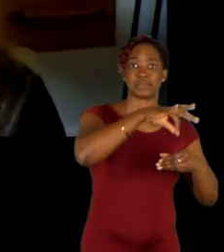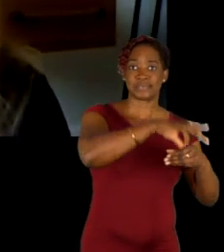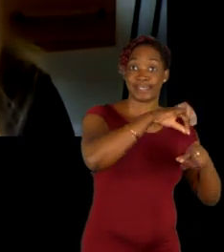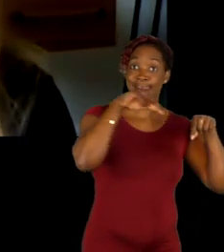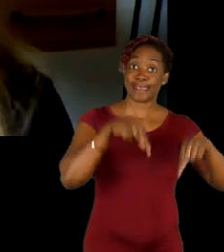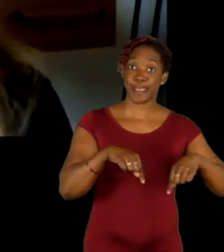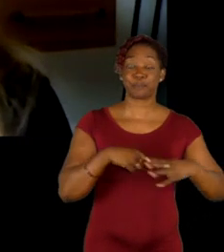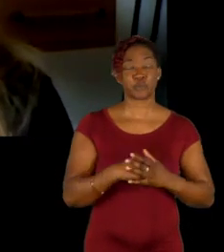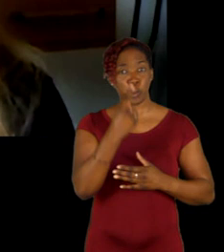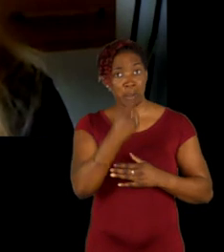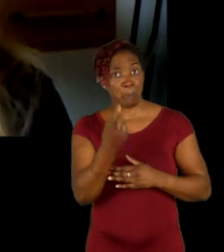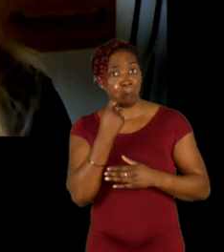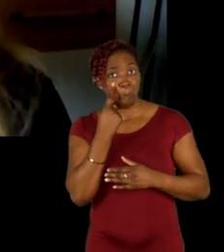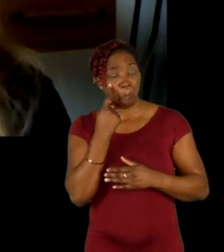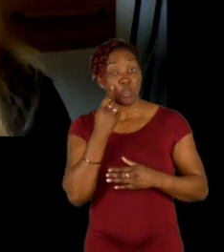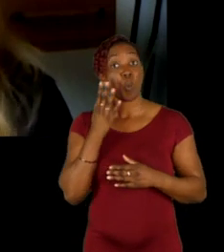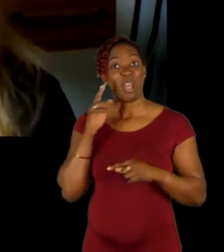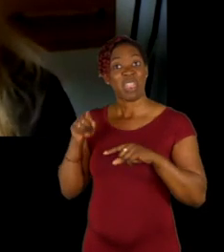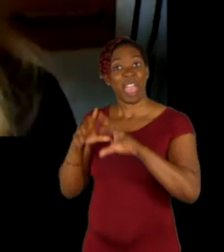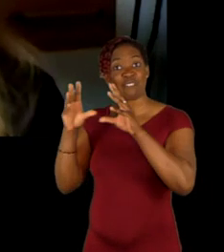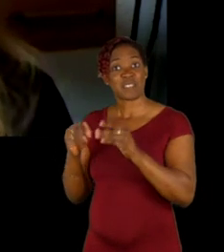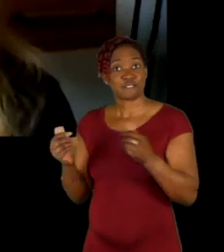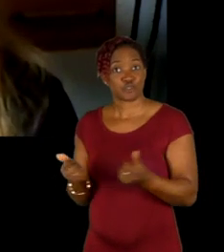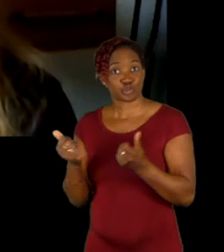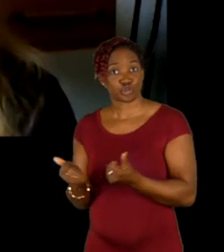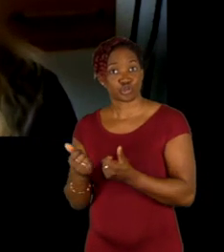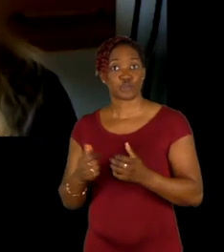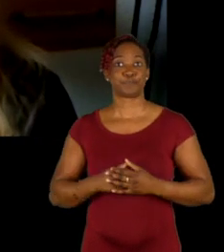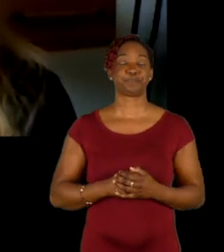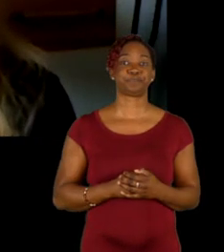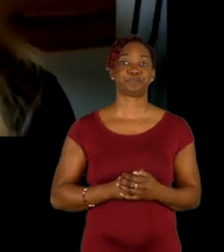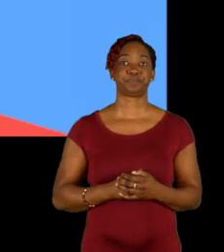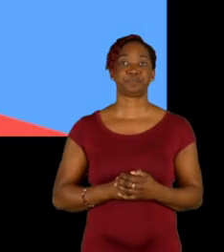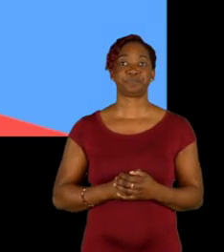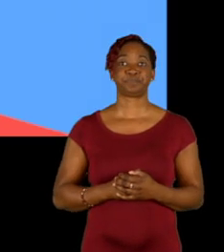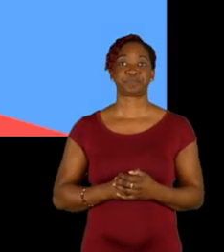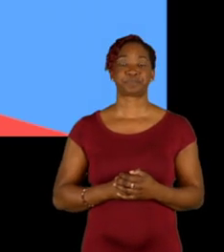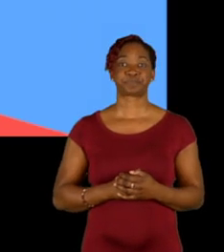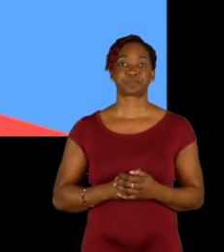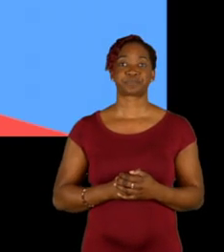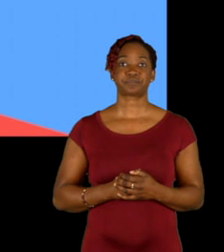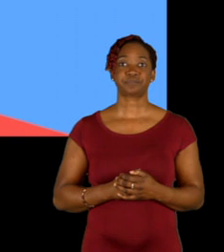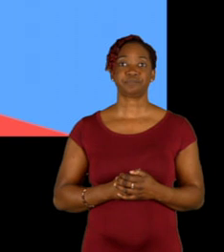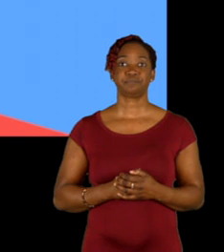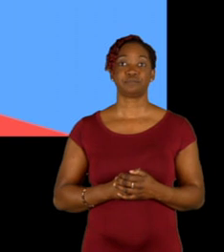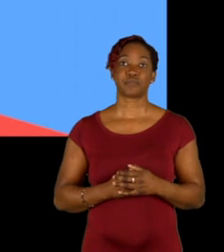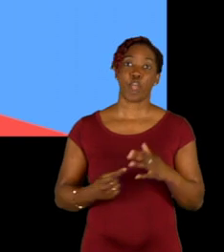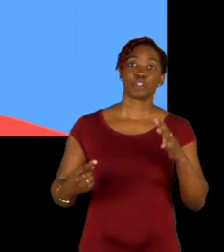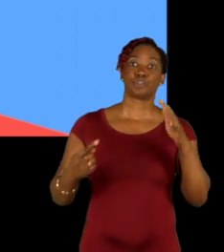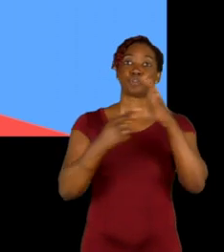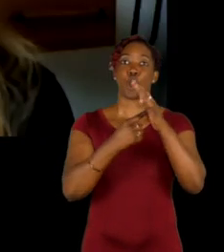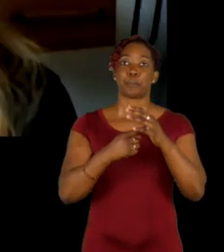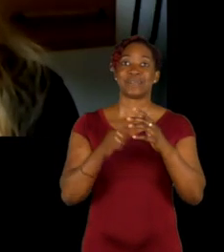So you can look at offsetting once we've done everything we can to mitigate our carbon emissions. So top tip